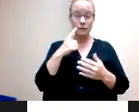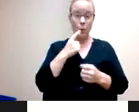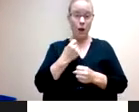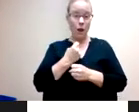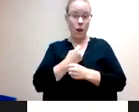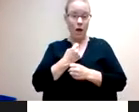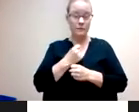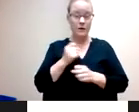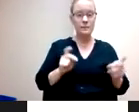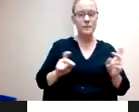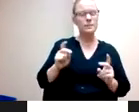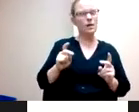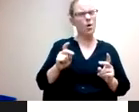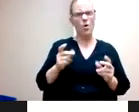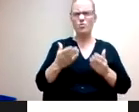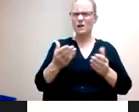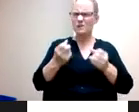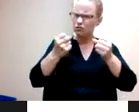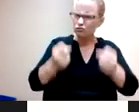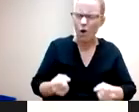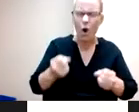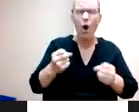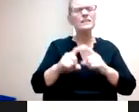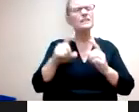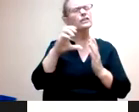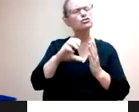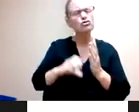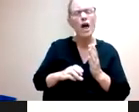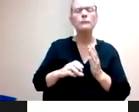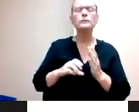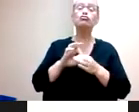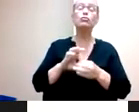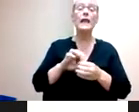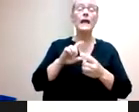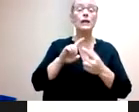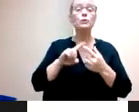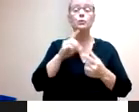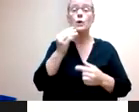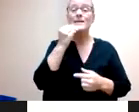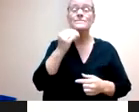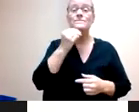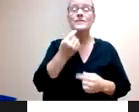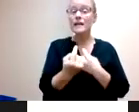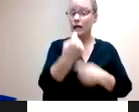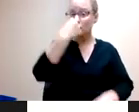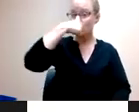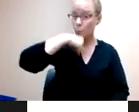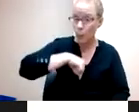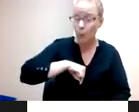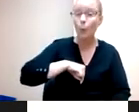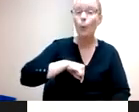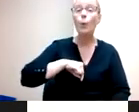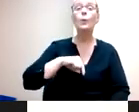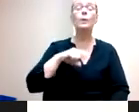chapters on different points, including feeding tubes, resuscitation, ventilators, and moving towards